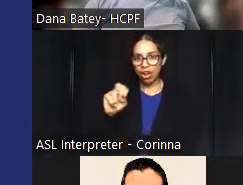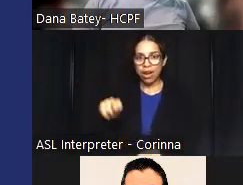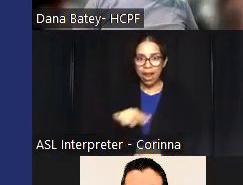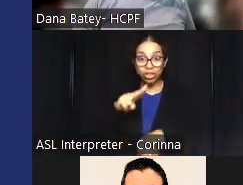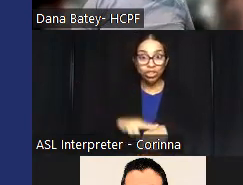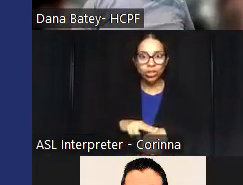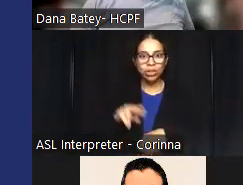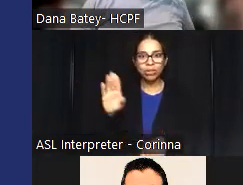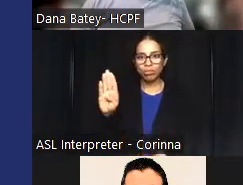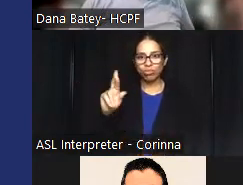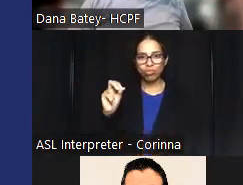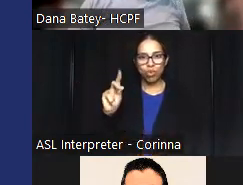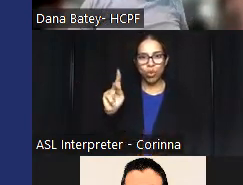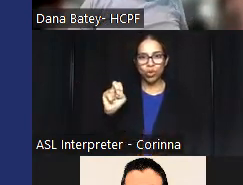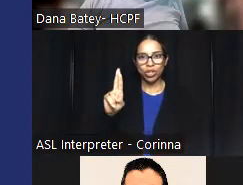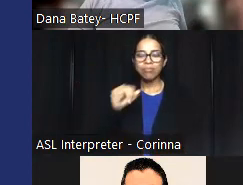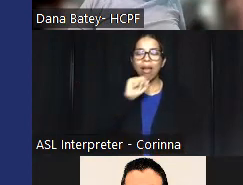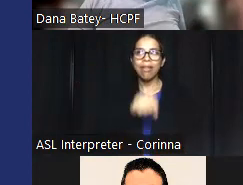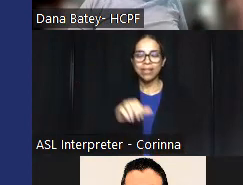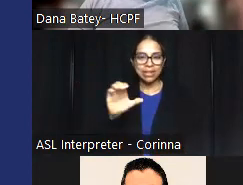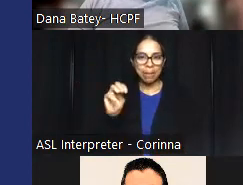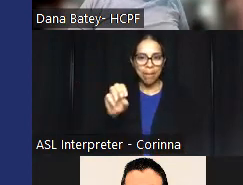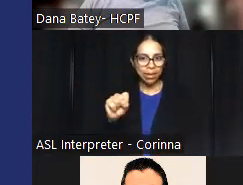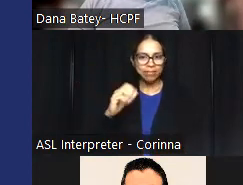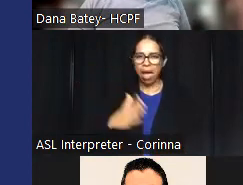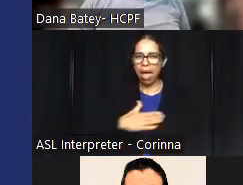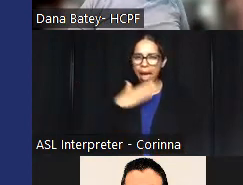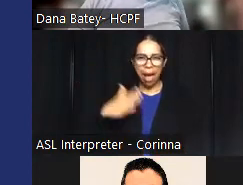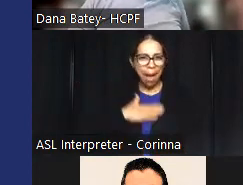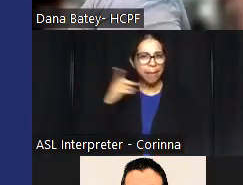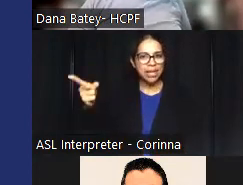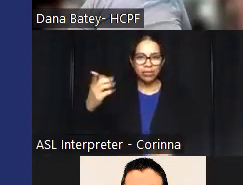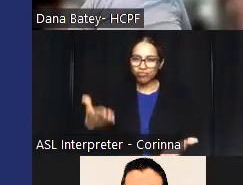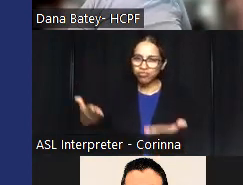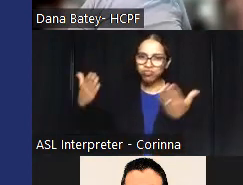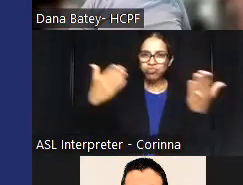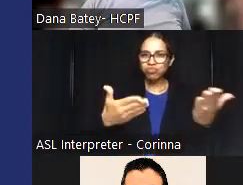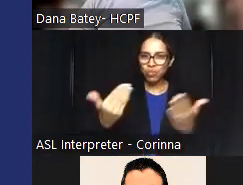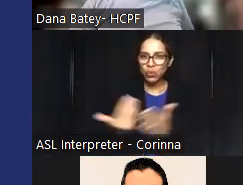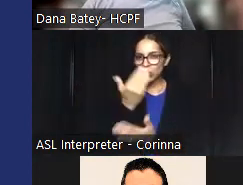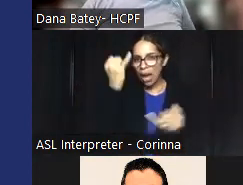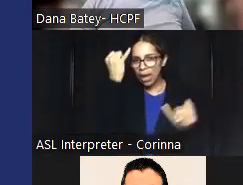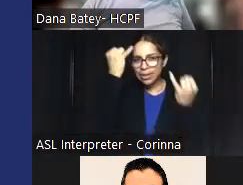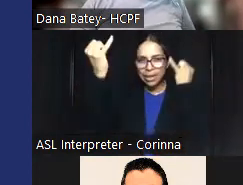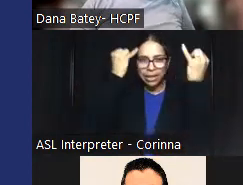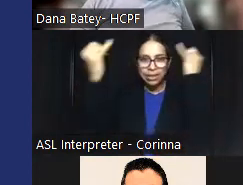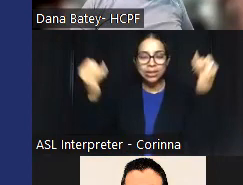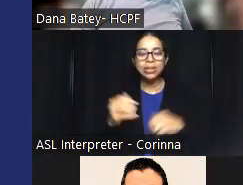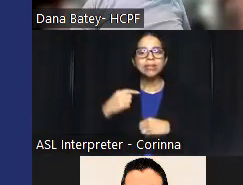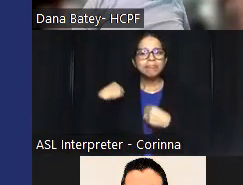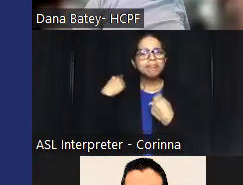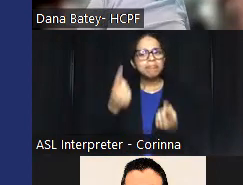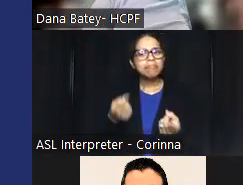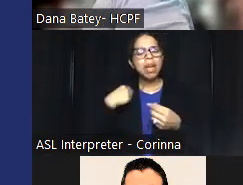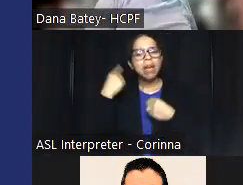I love CMS. I'm really happy they're bringing this forward. I've thought for a while